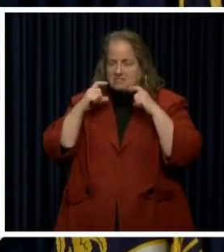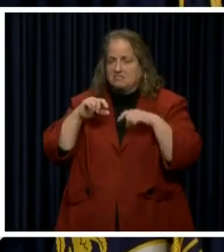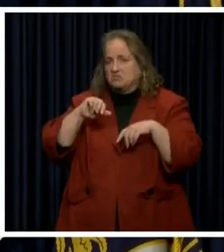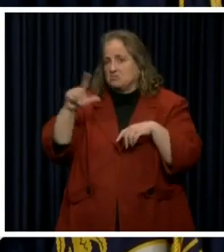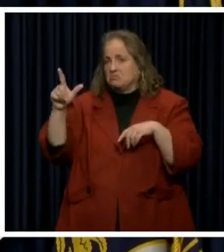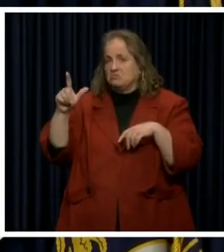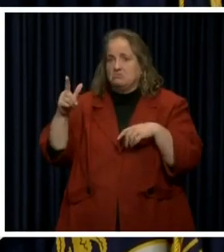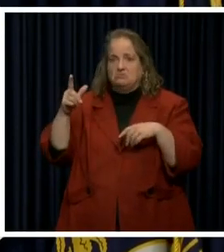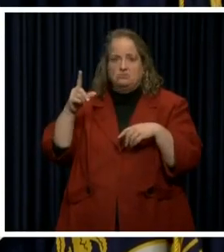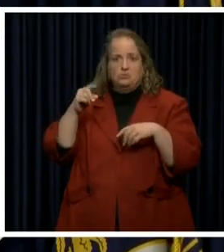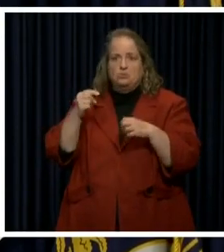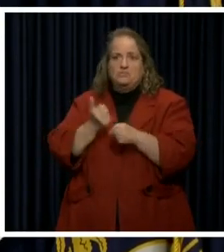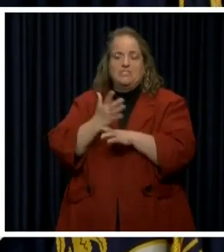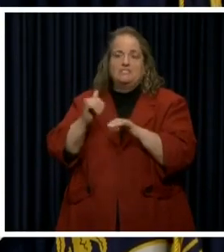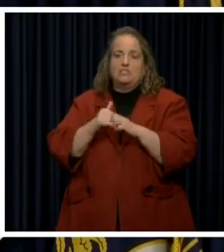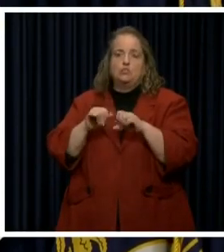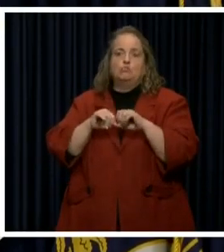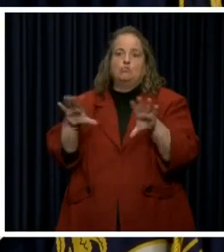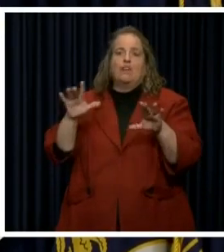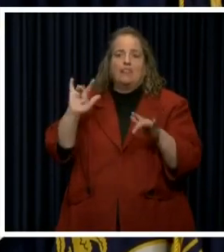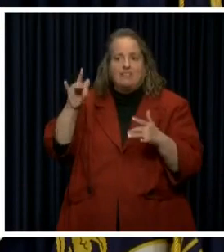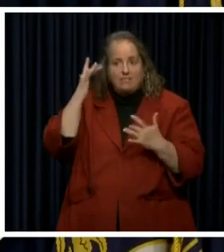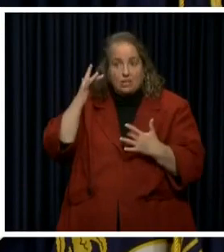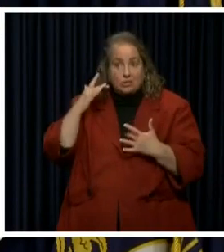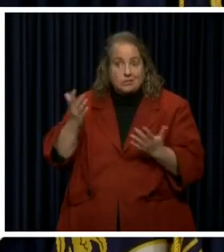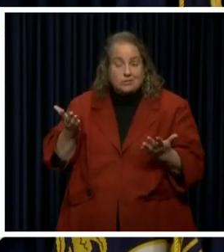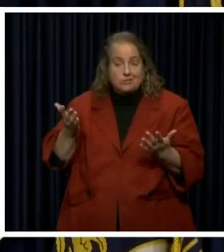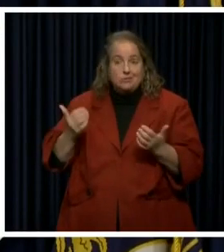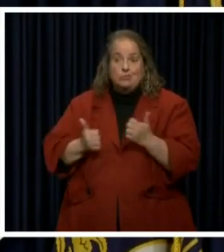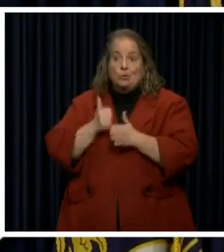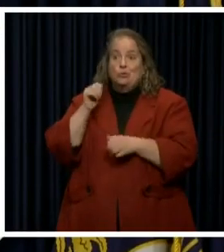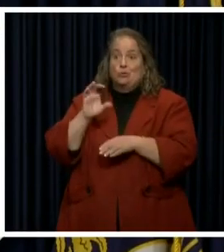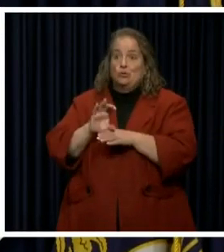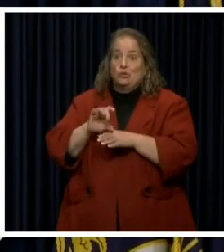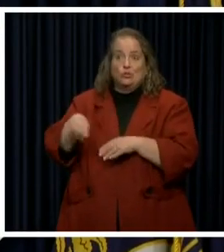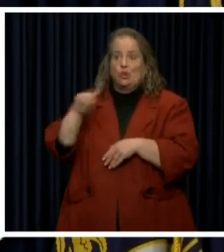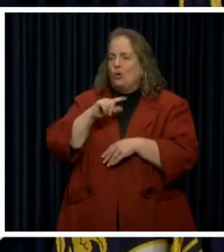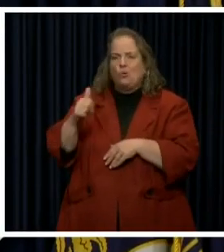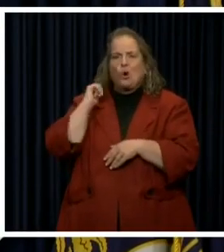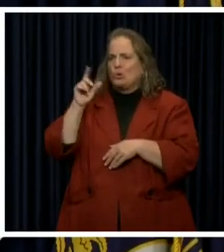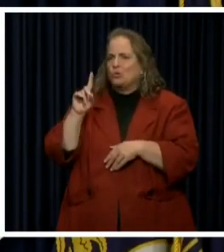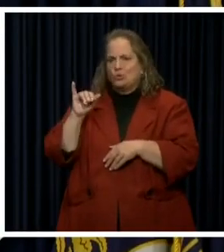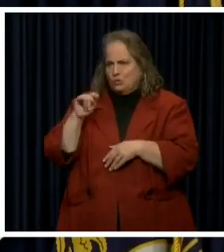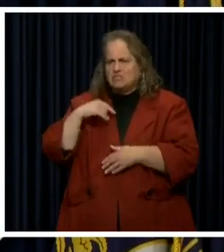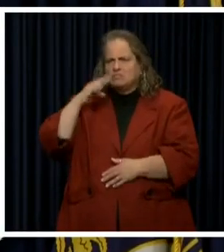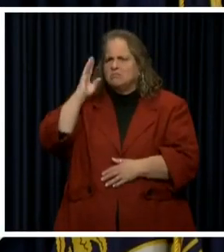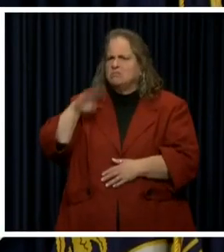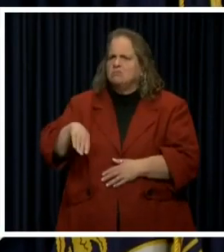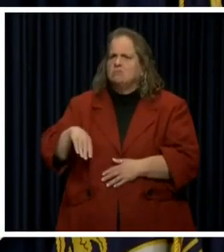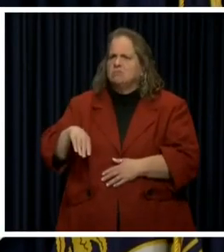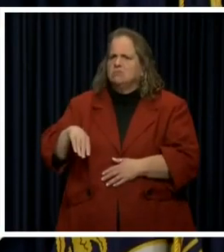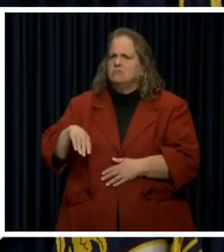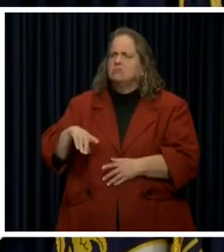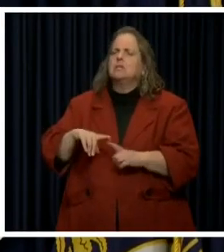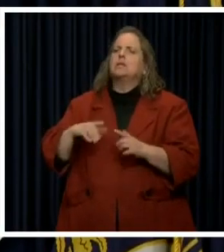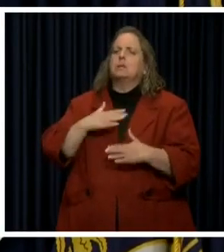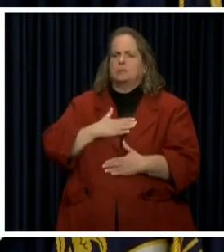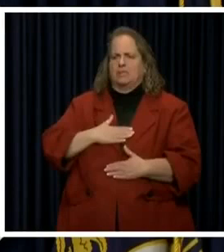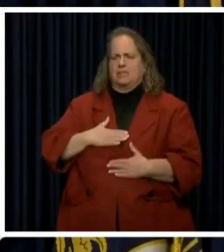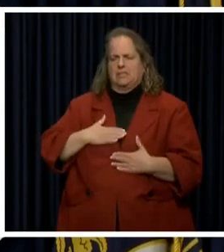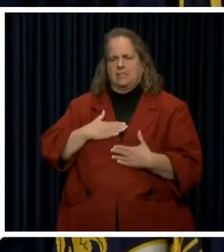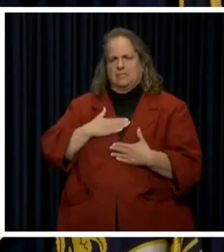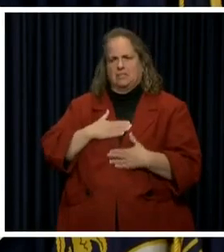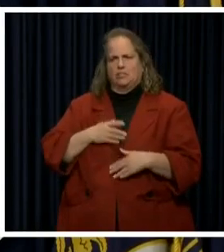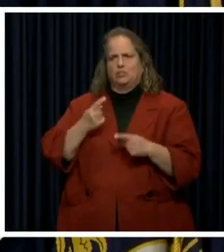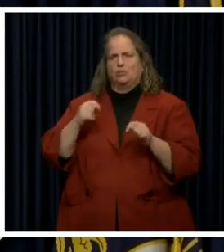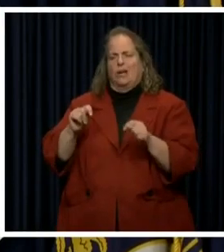the things that we know spread this virus. I know that most churches out there won't do it. But please, just try to follow the